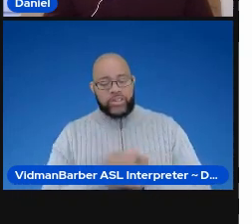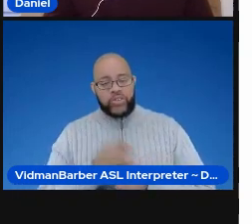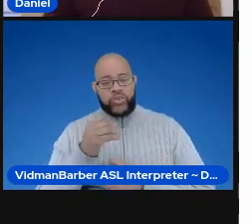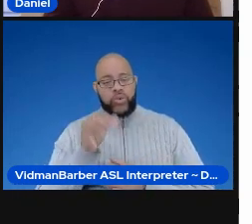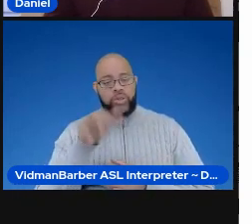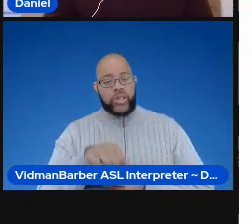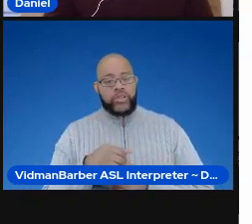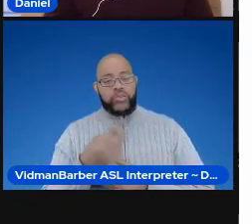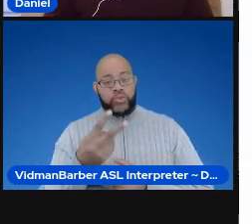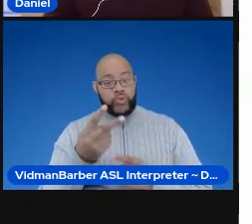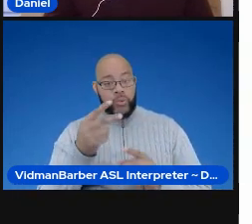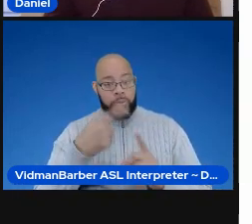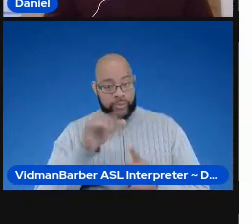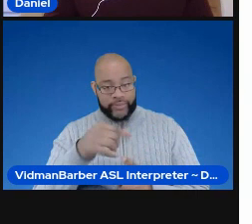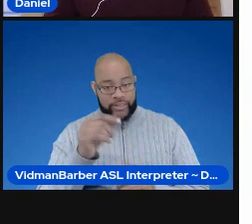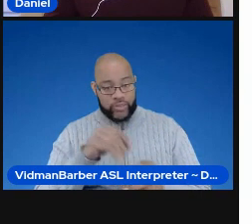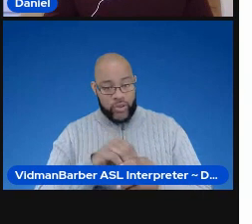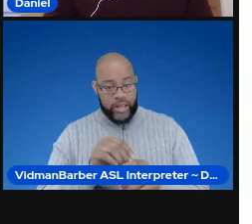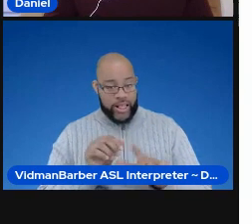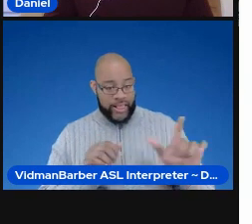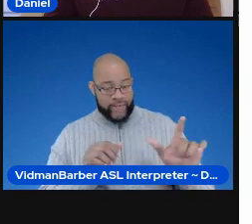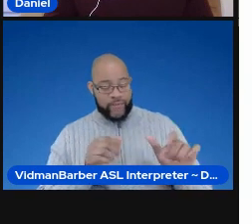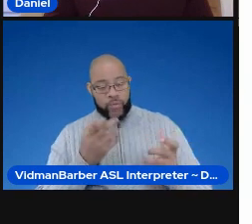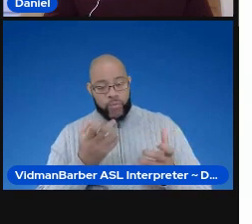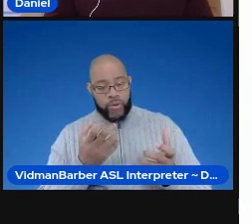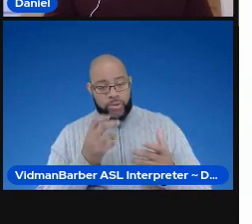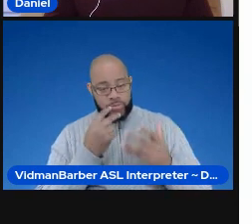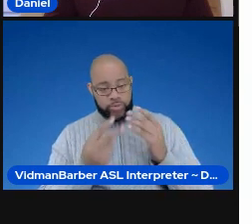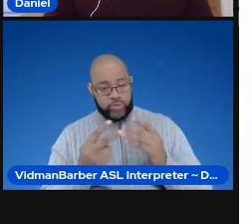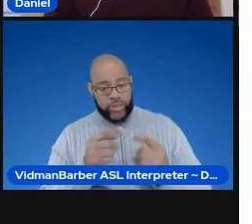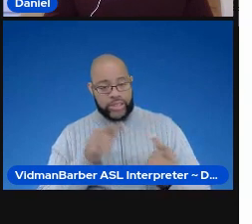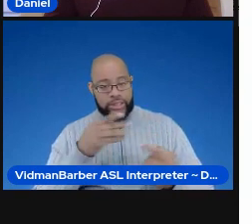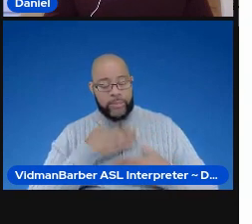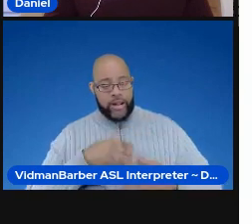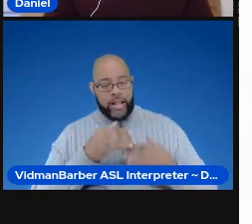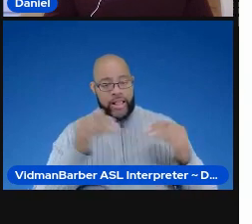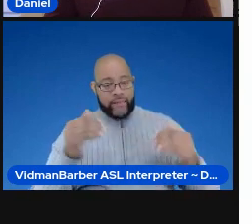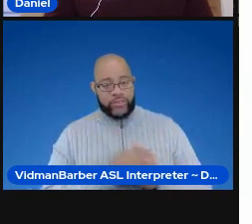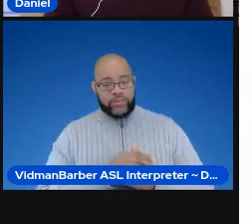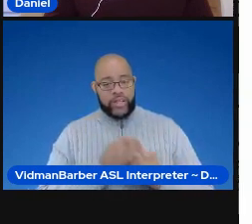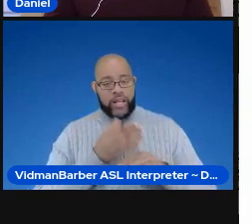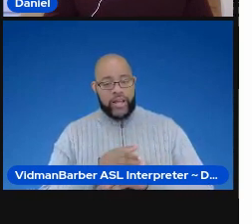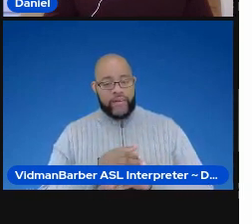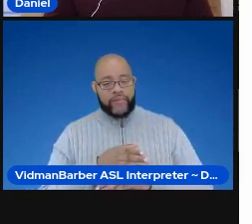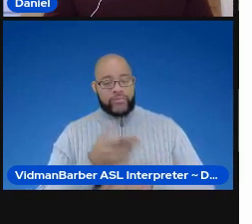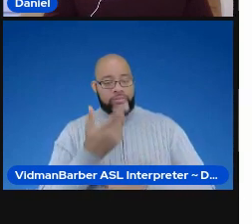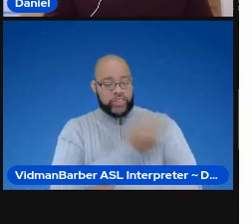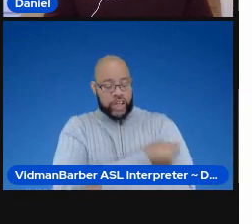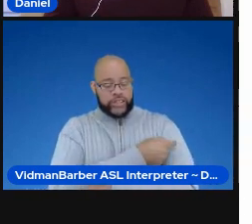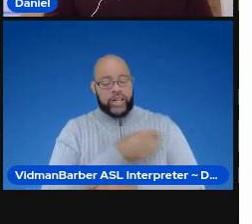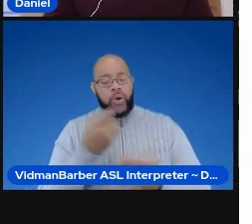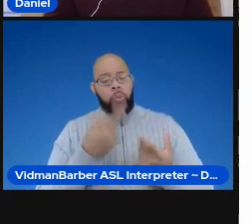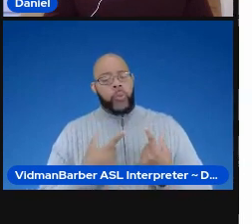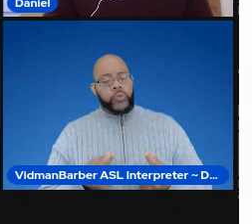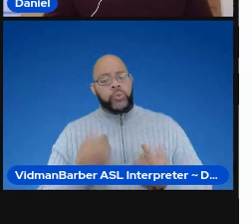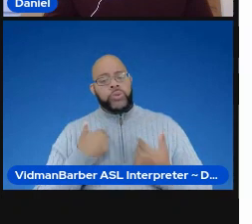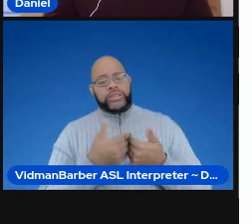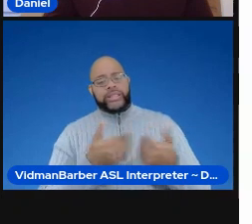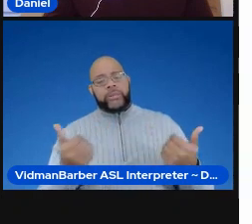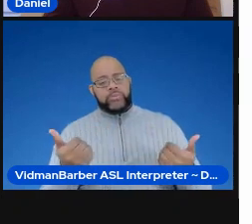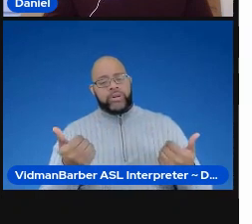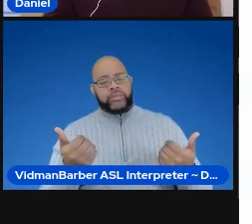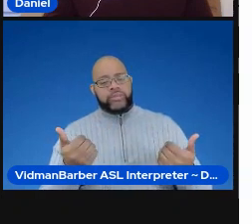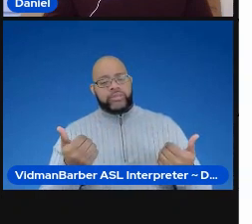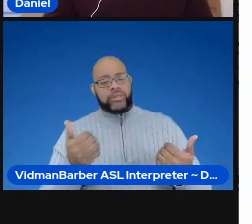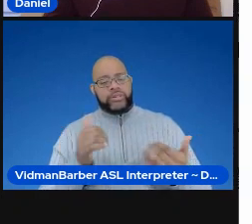two plots here, first on the left-hand side, we wanted to predict antibody levels following immunization. And what we did is we separated the data